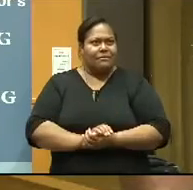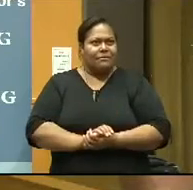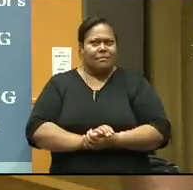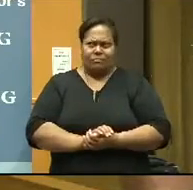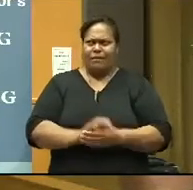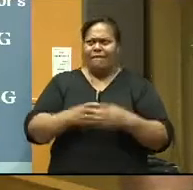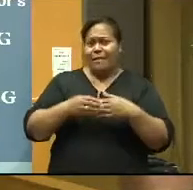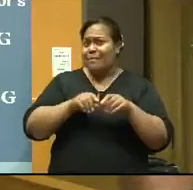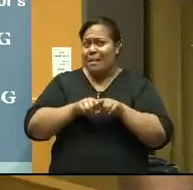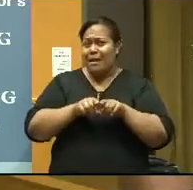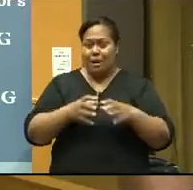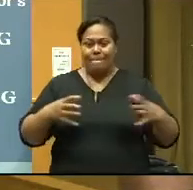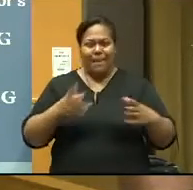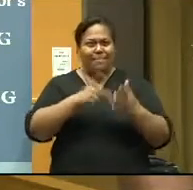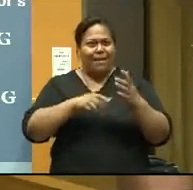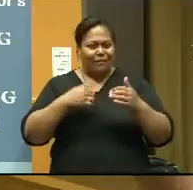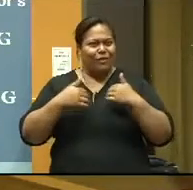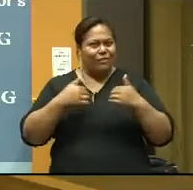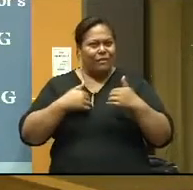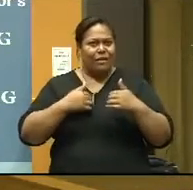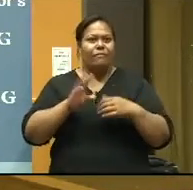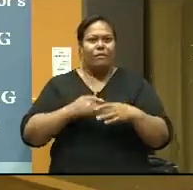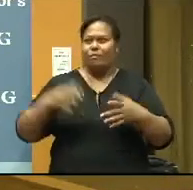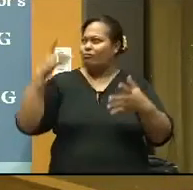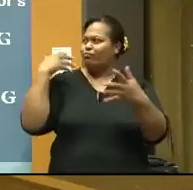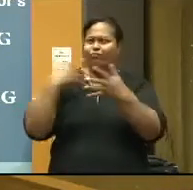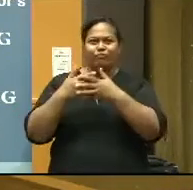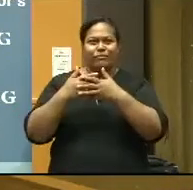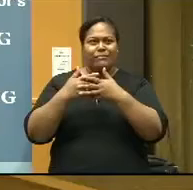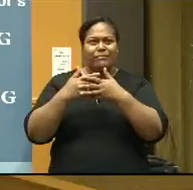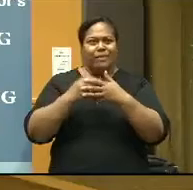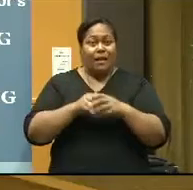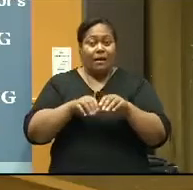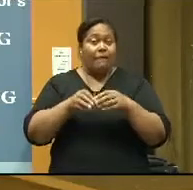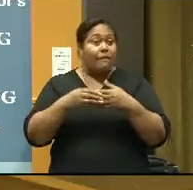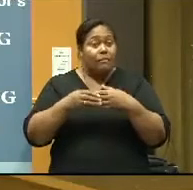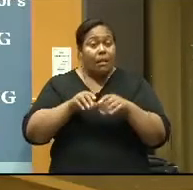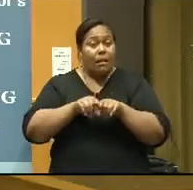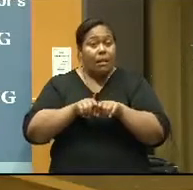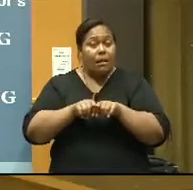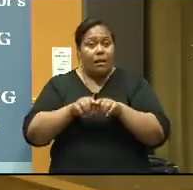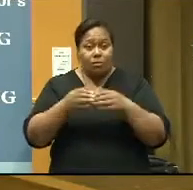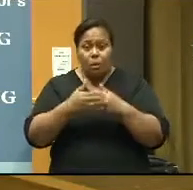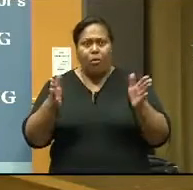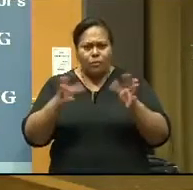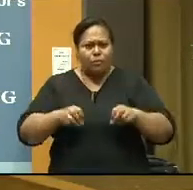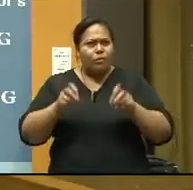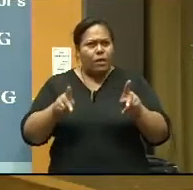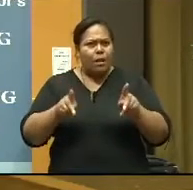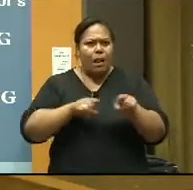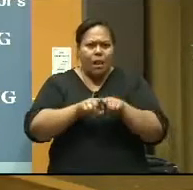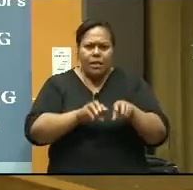that flexible learning has been a big part of the university's business right from its inception. And flexible learning opens up opportunities for learning, teaching